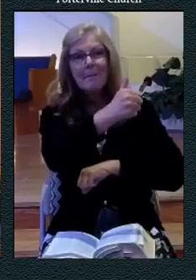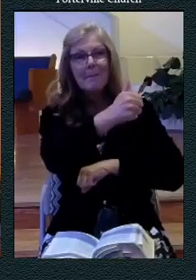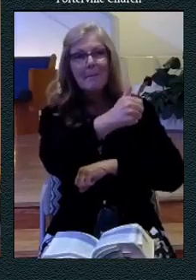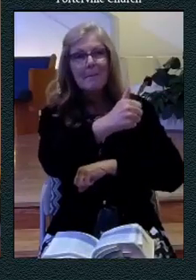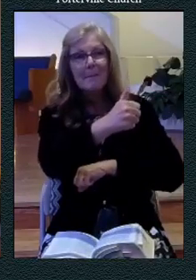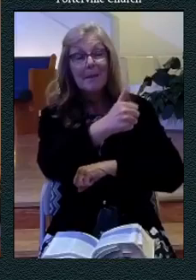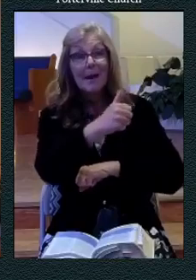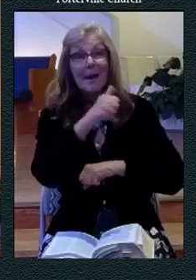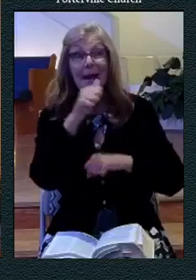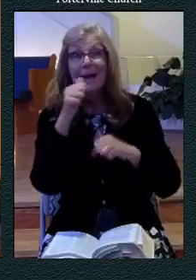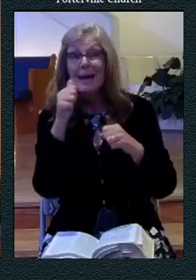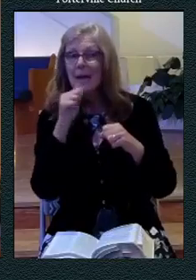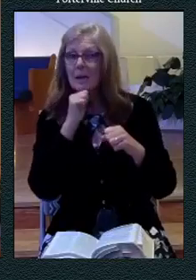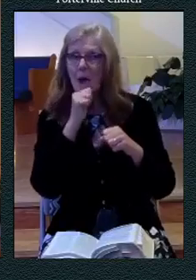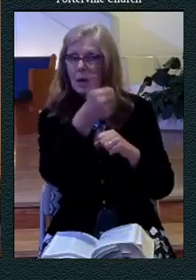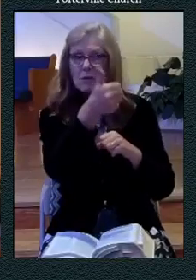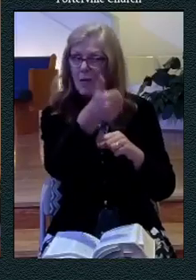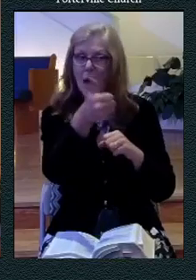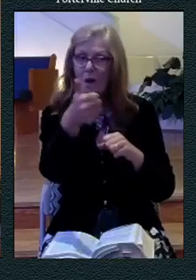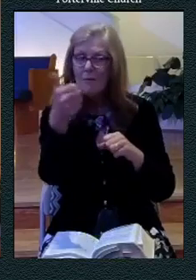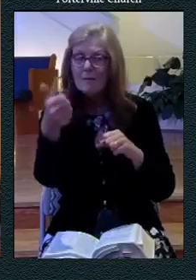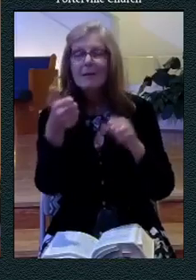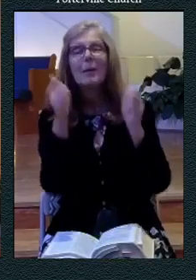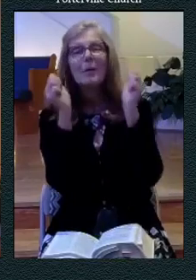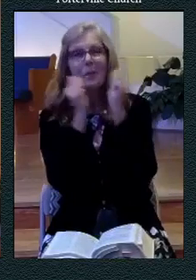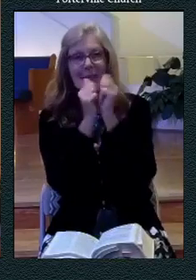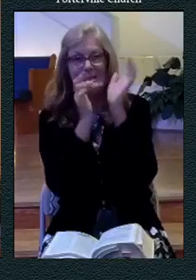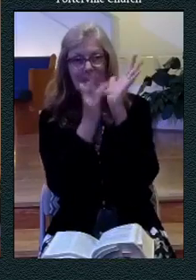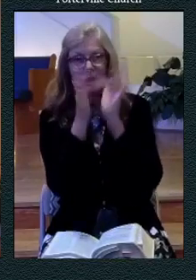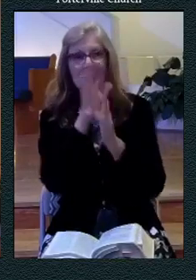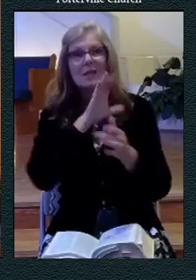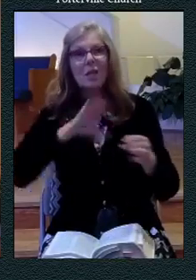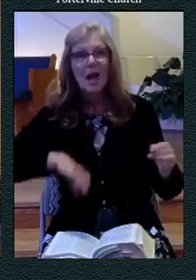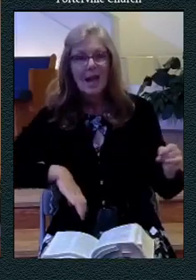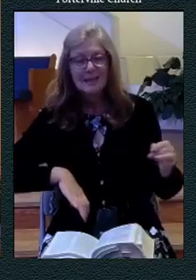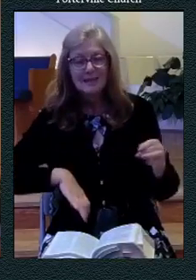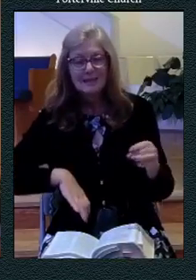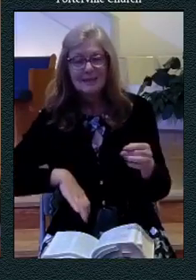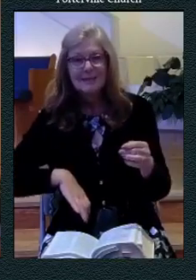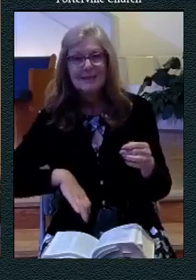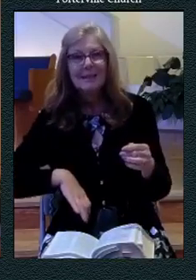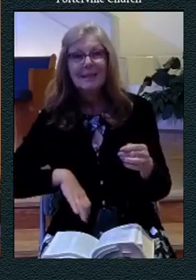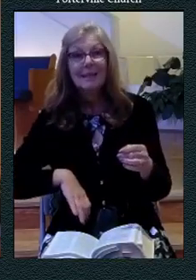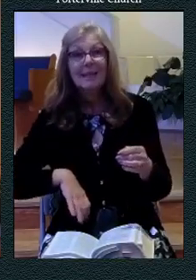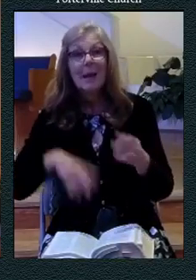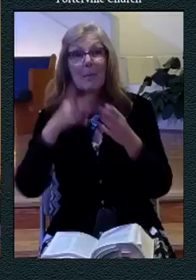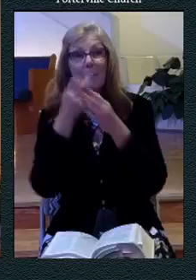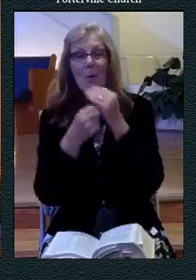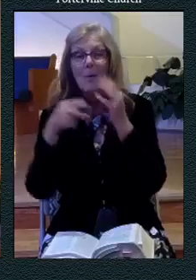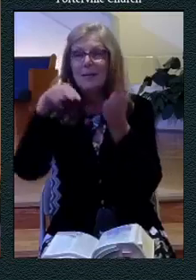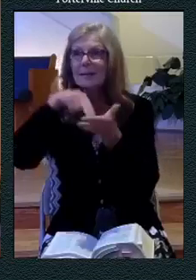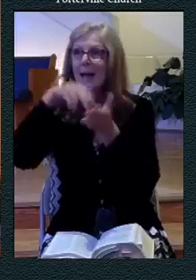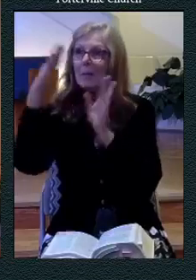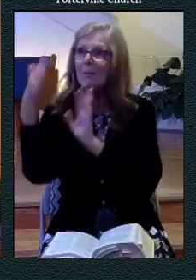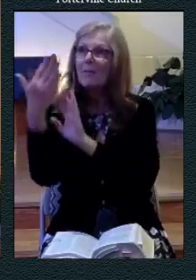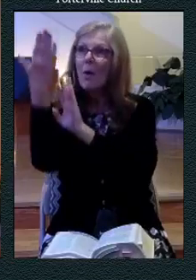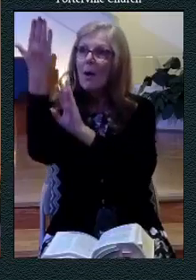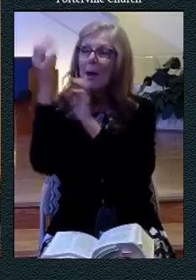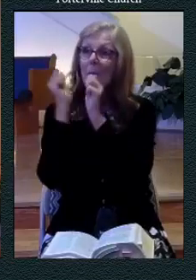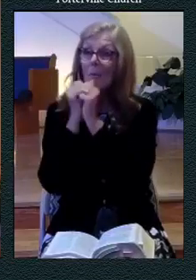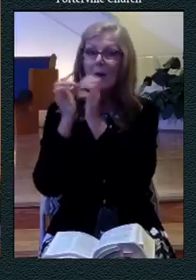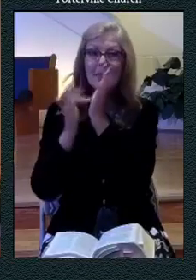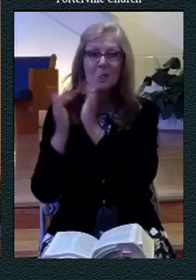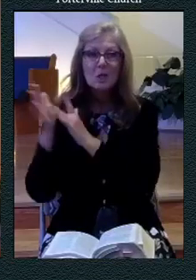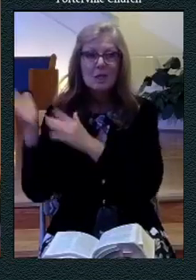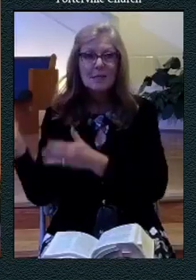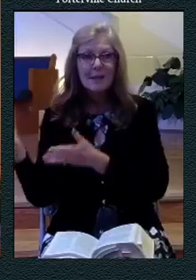Christ. You lean into the Christ with all your need, and you stand in the Christ, and he will present you.